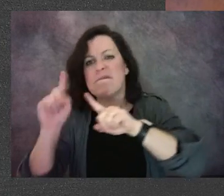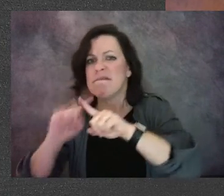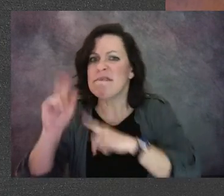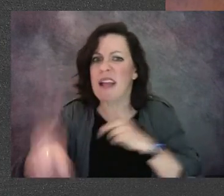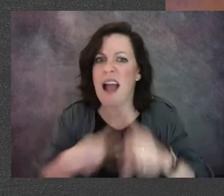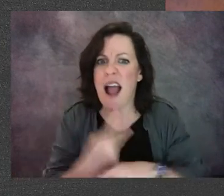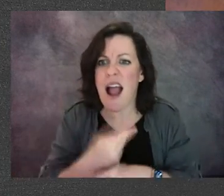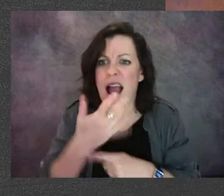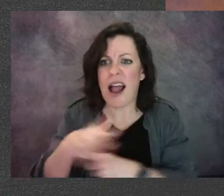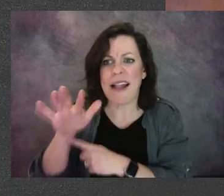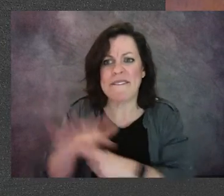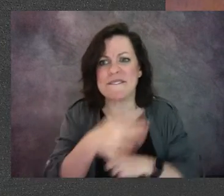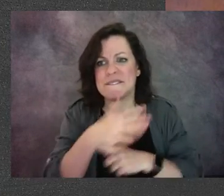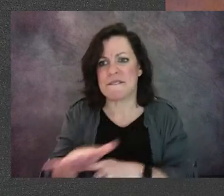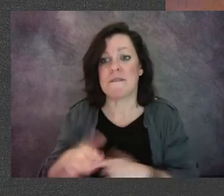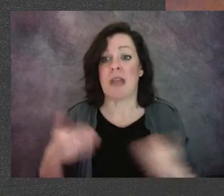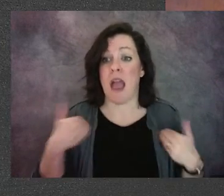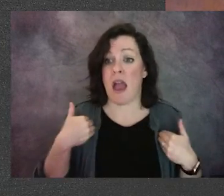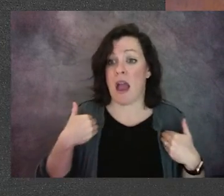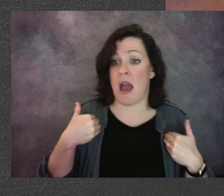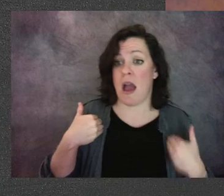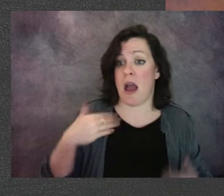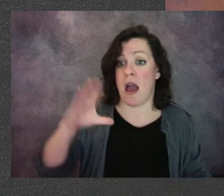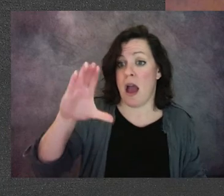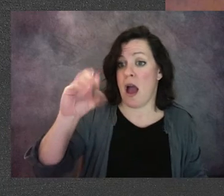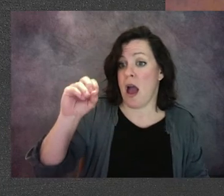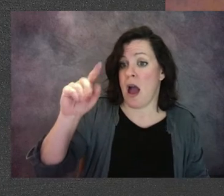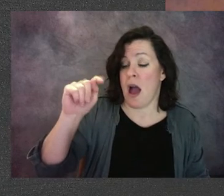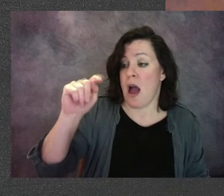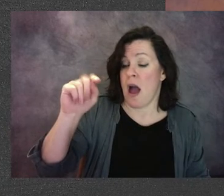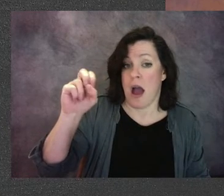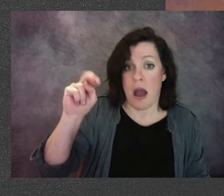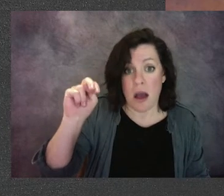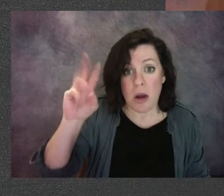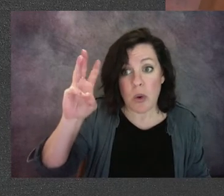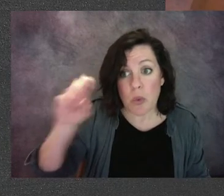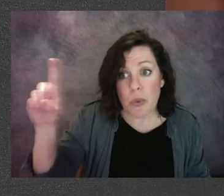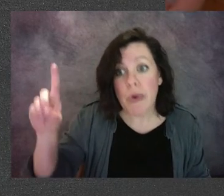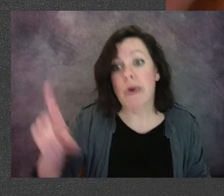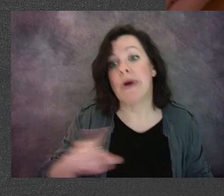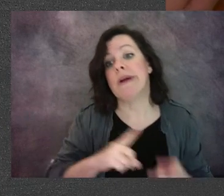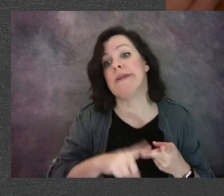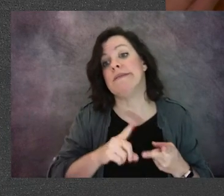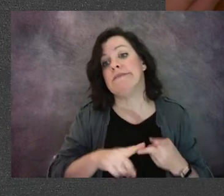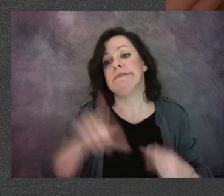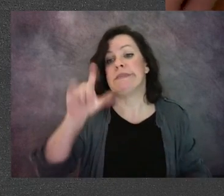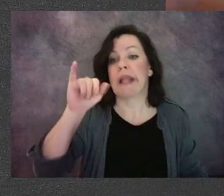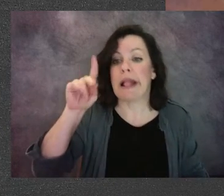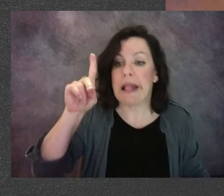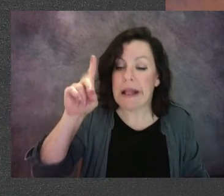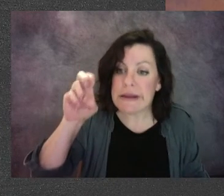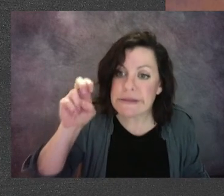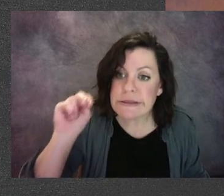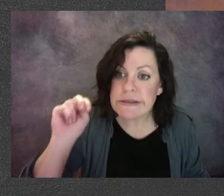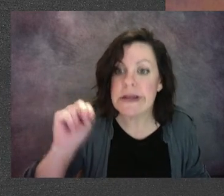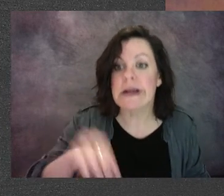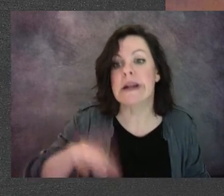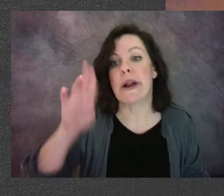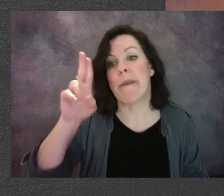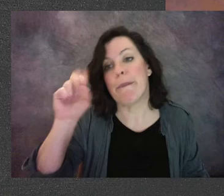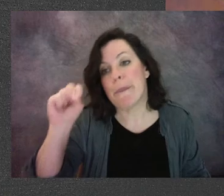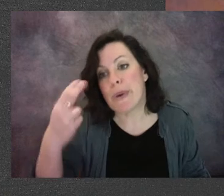And then look, we have all these different types of leaves. This is a cottonwood, linden, birch leaf, fig